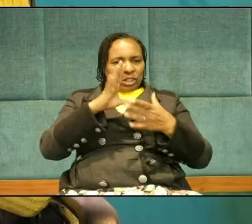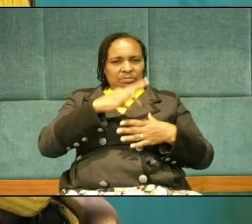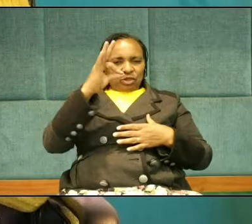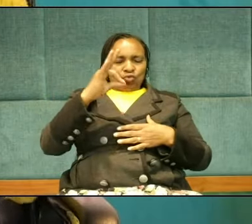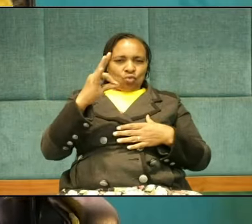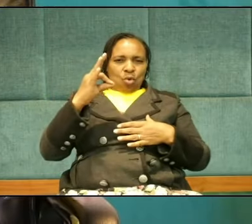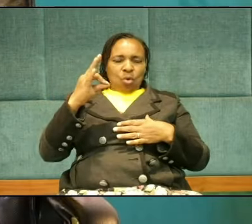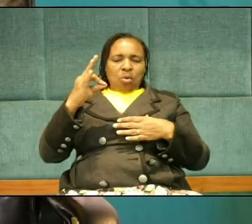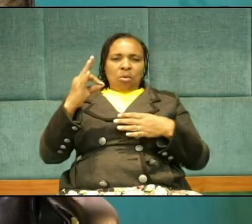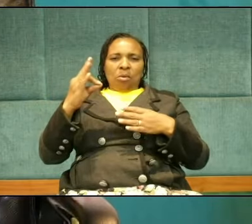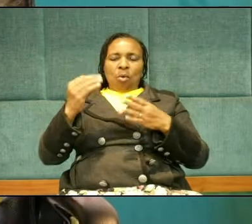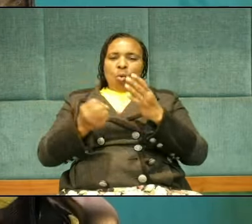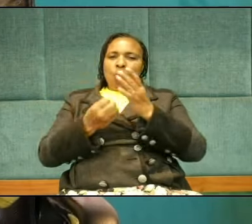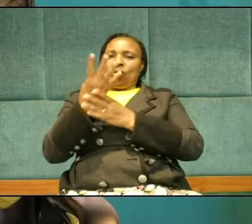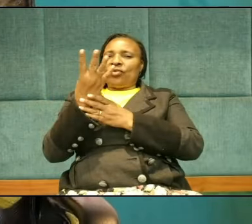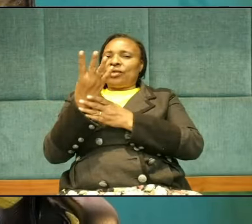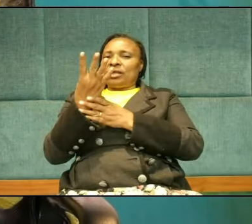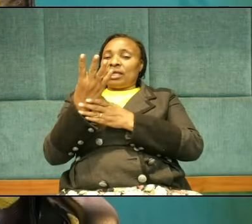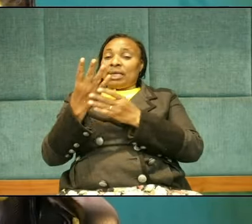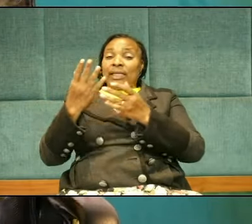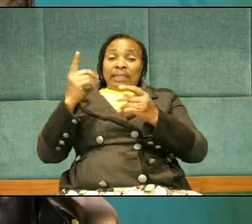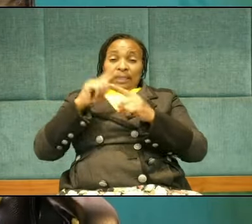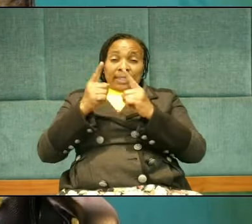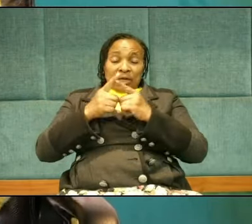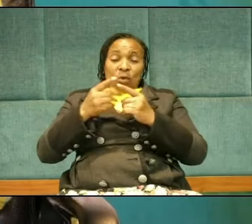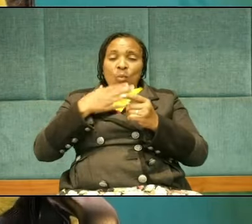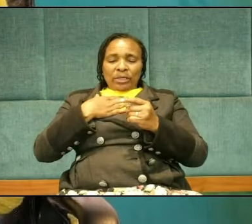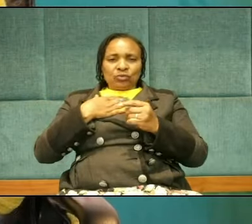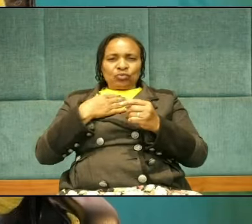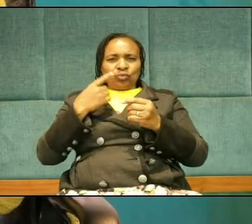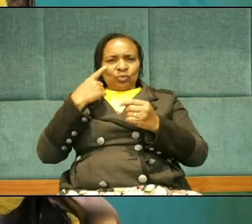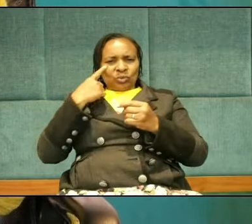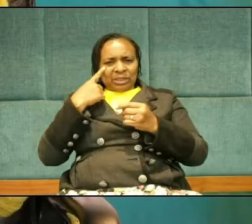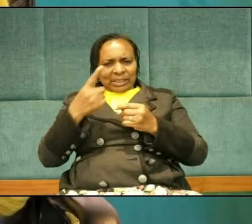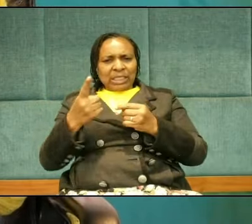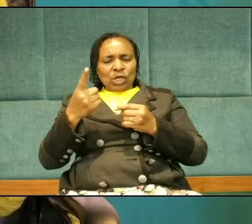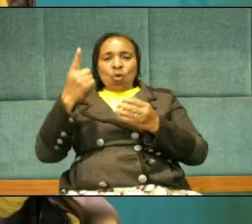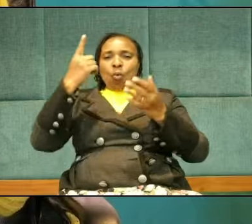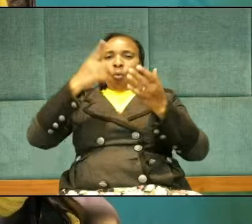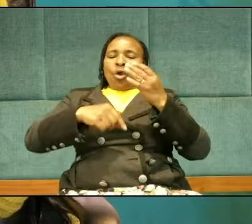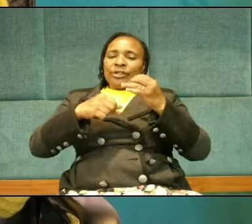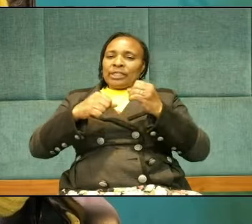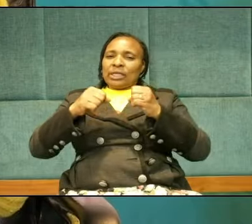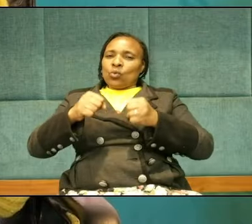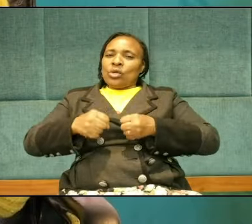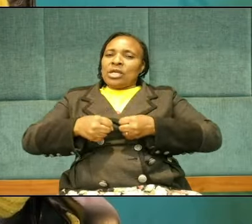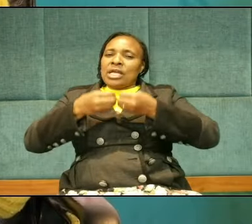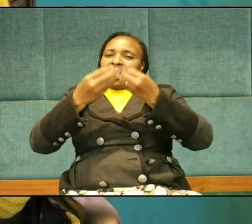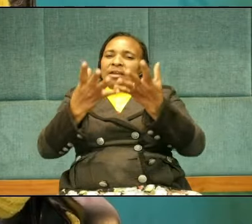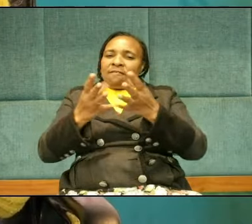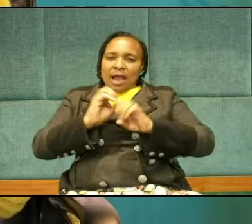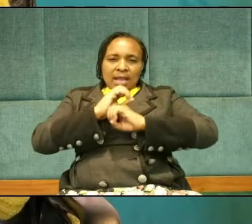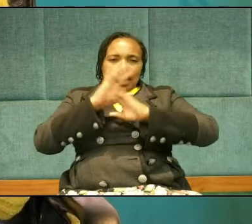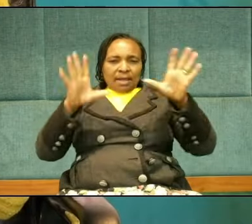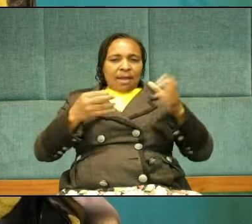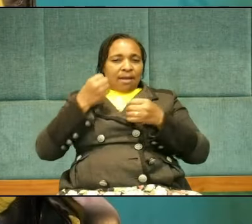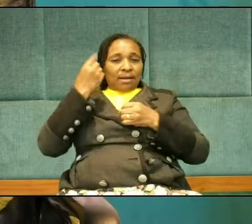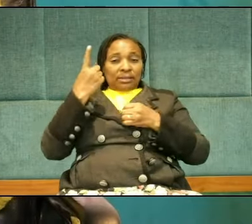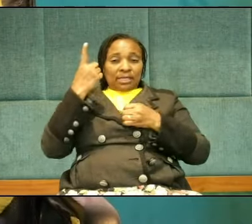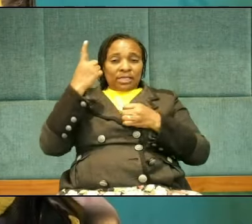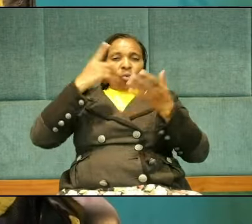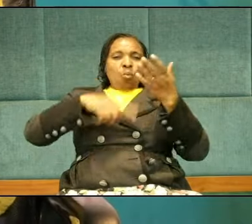nourishment. Now, Andrew, please take us through the flashlight, because I think it really gives us a clear understanding of